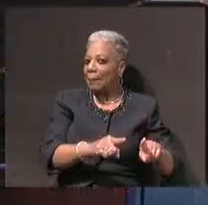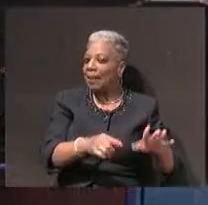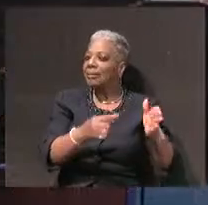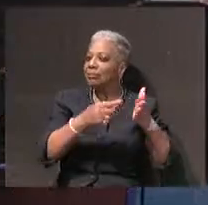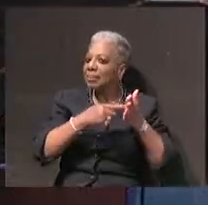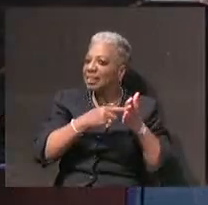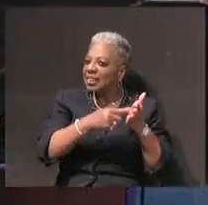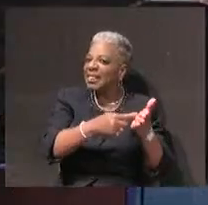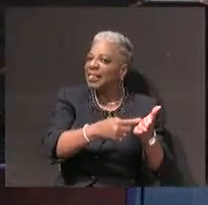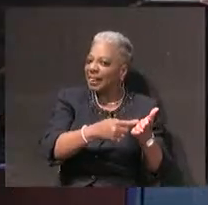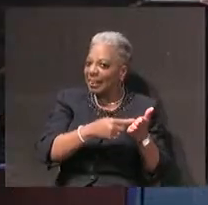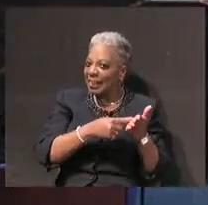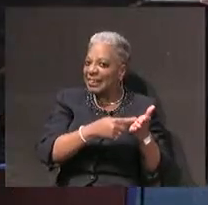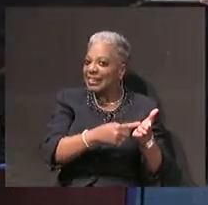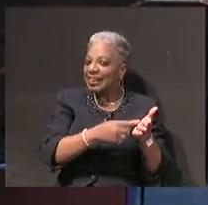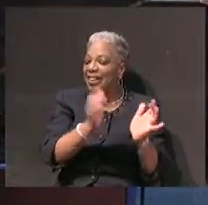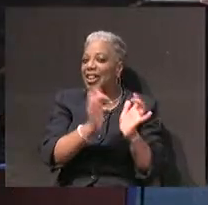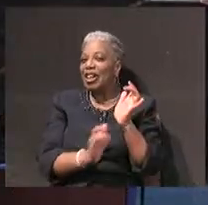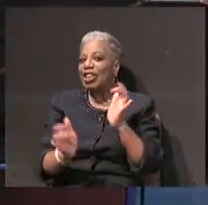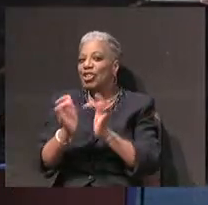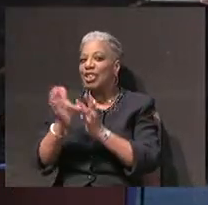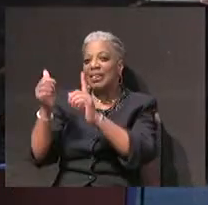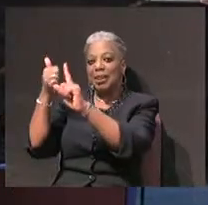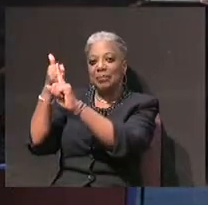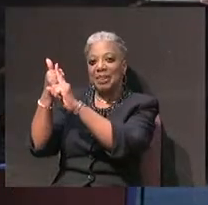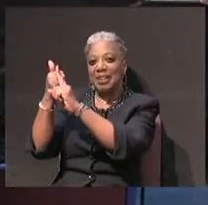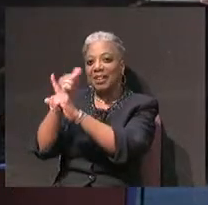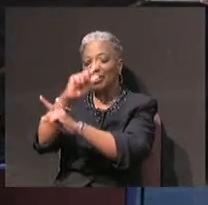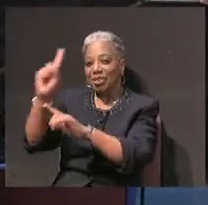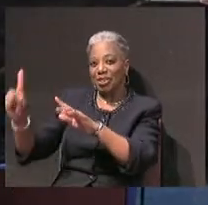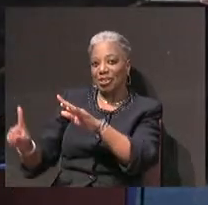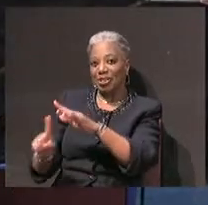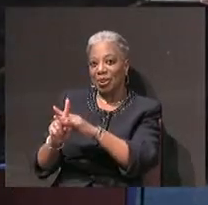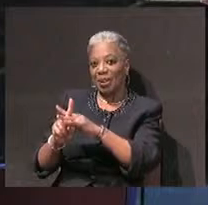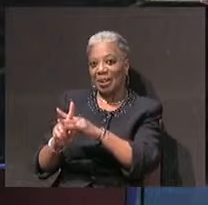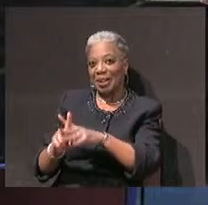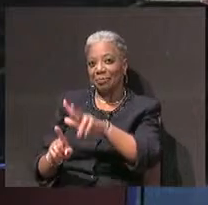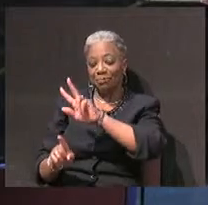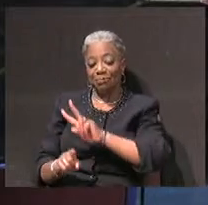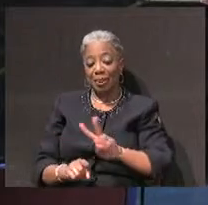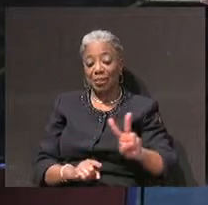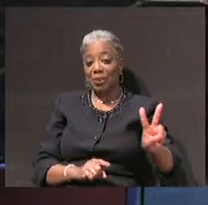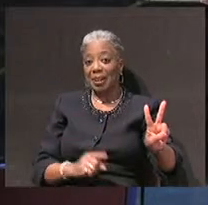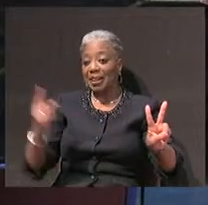things with each other, Jesus himself came up and walked along with them.